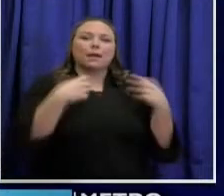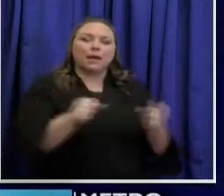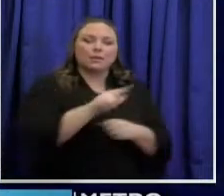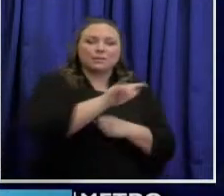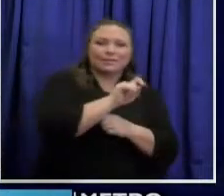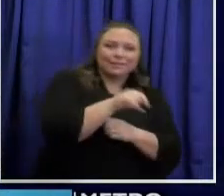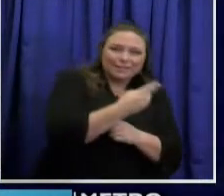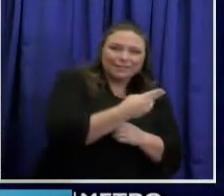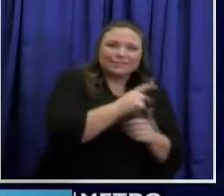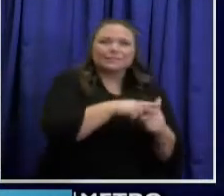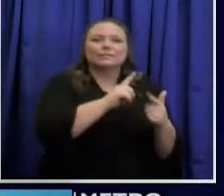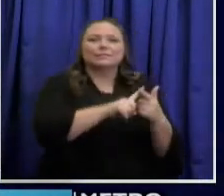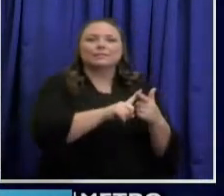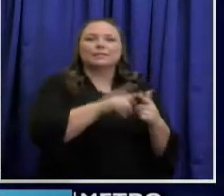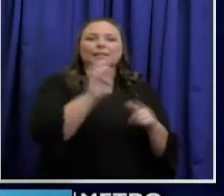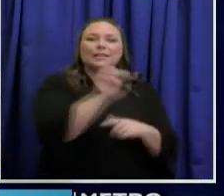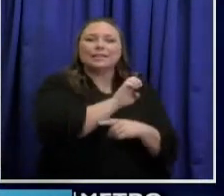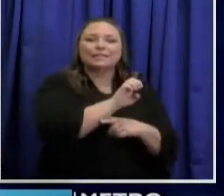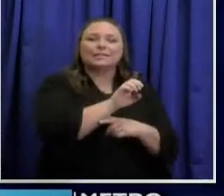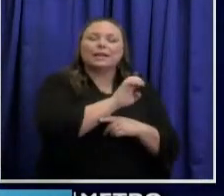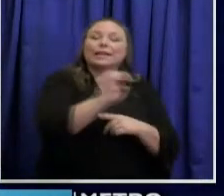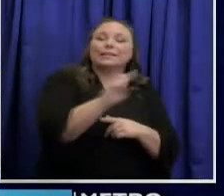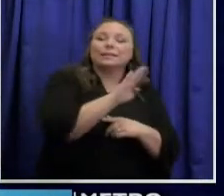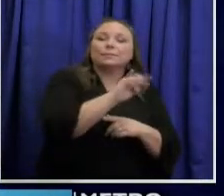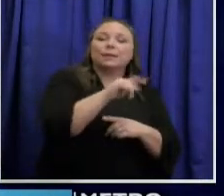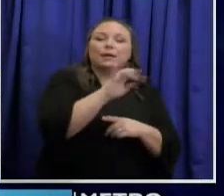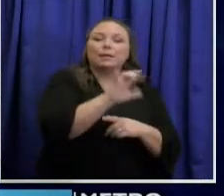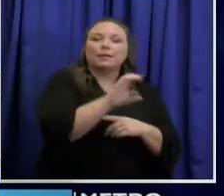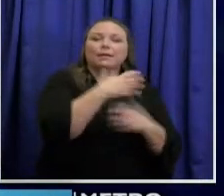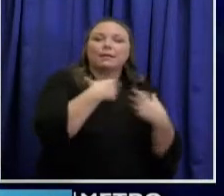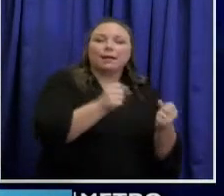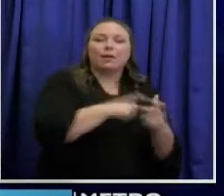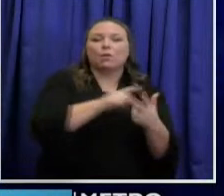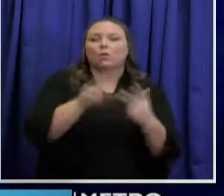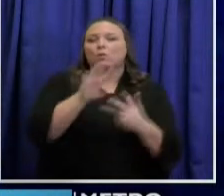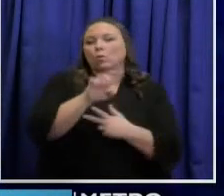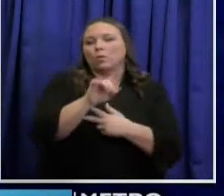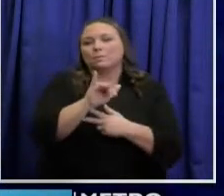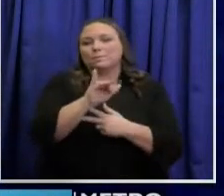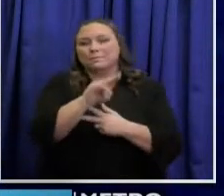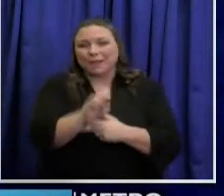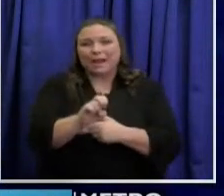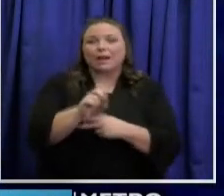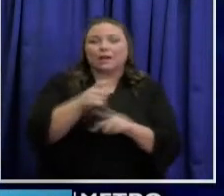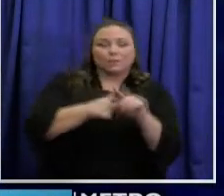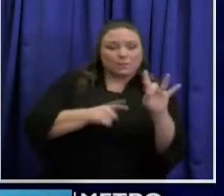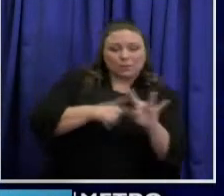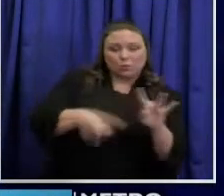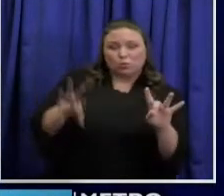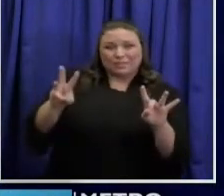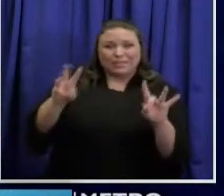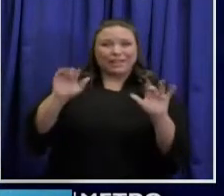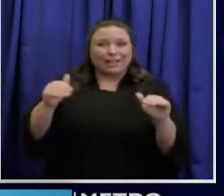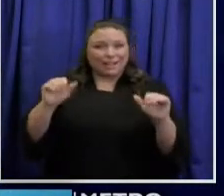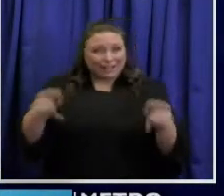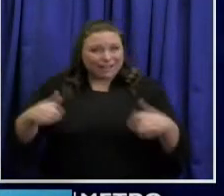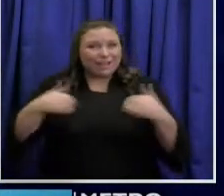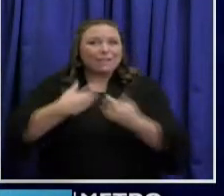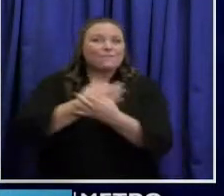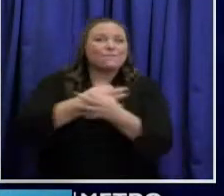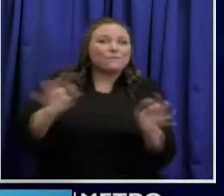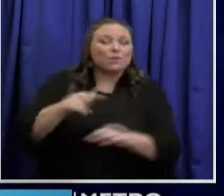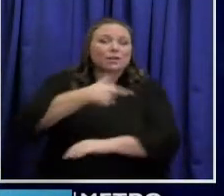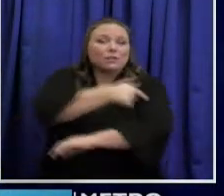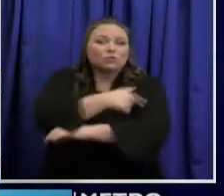Lentz, East Public Health, or Woodbine, anytime from 10 a.m. to 6 p.m. today, you can get your free flu shot. And I